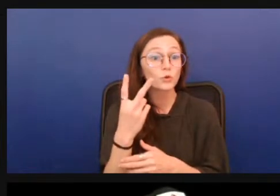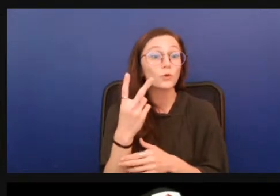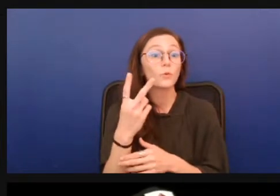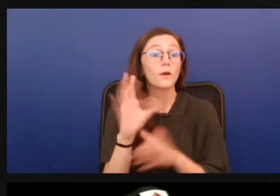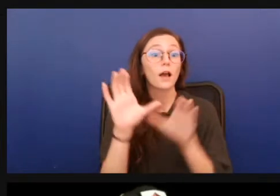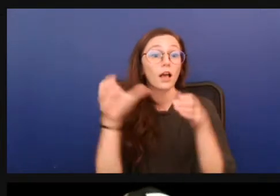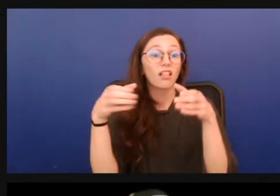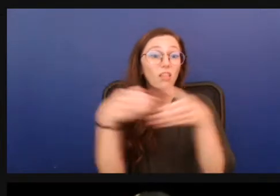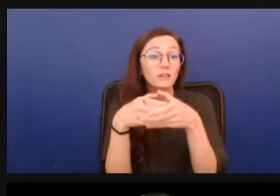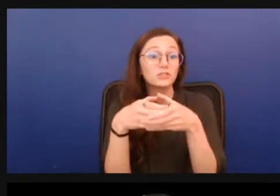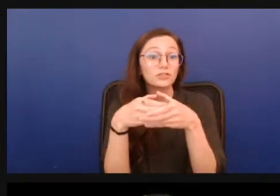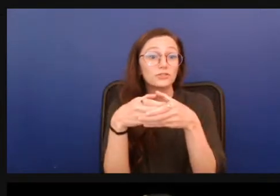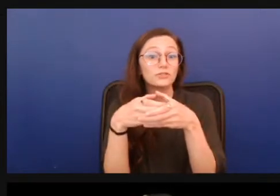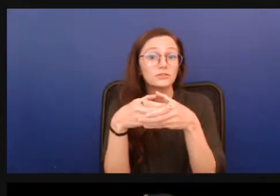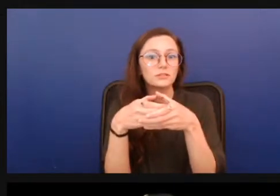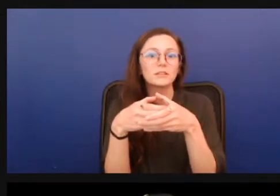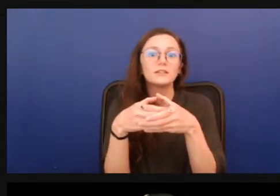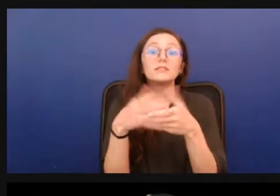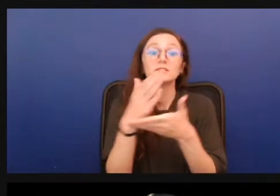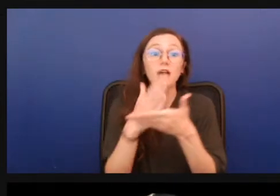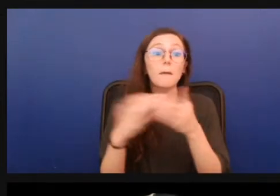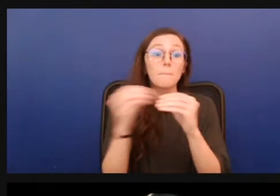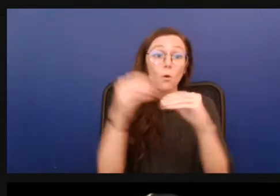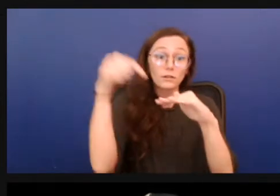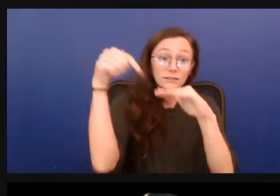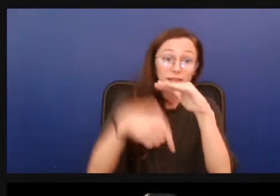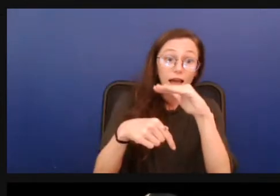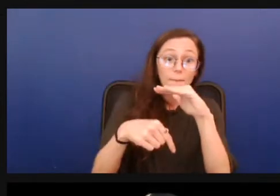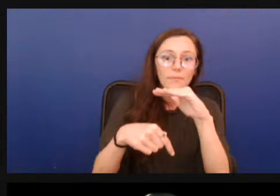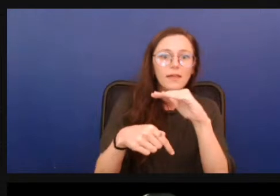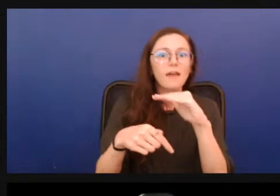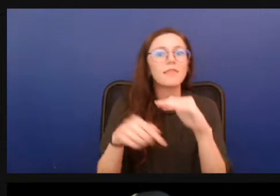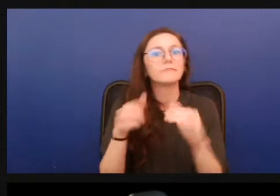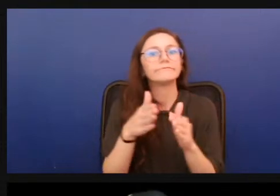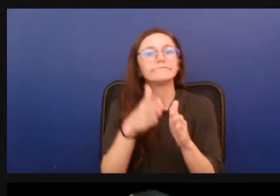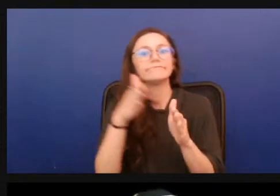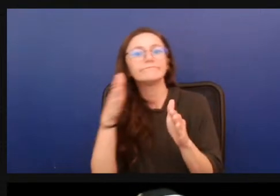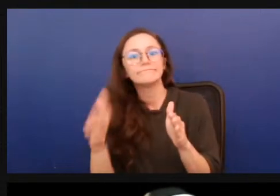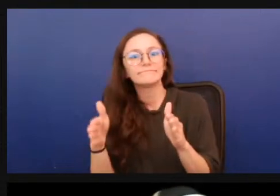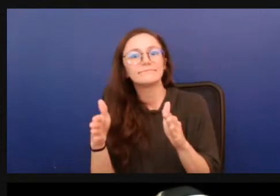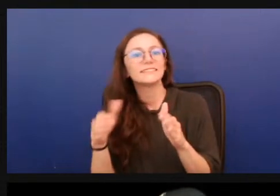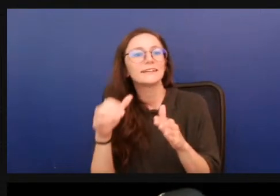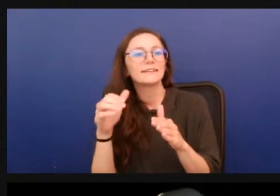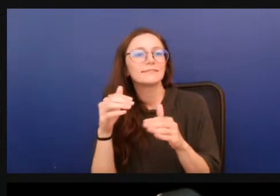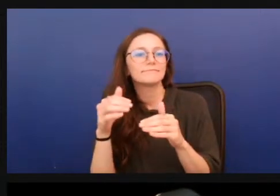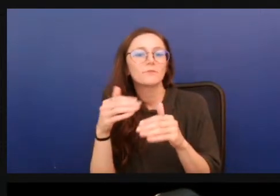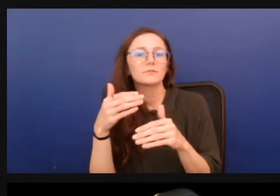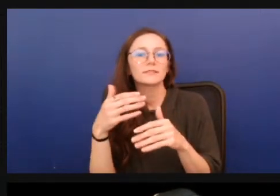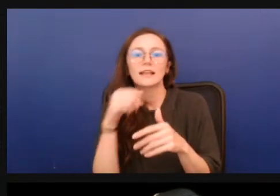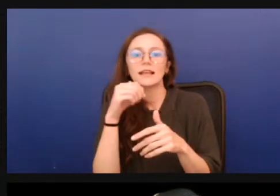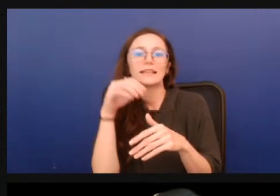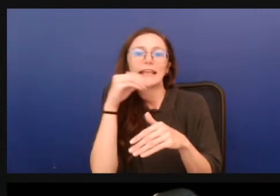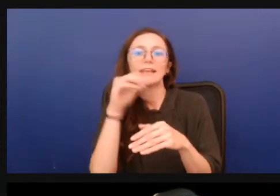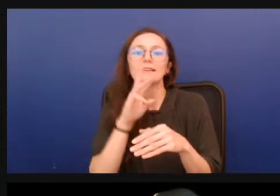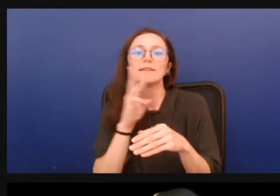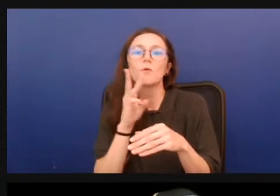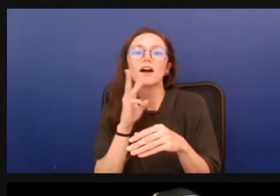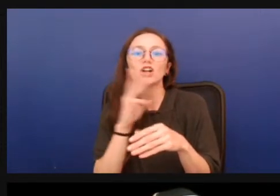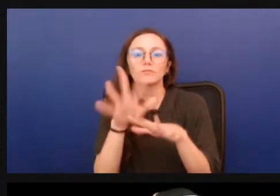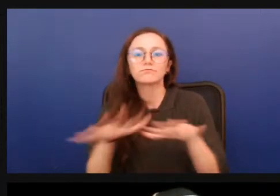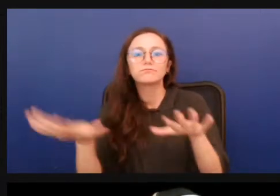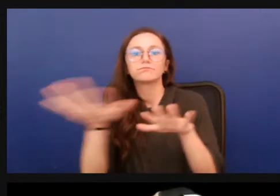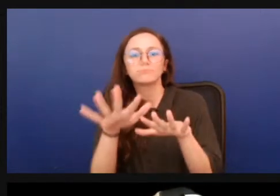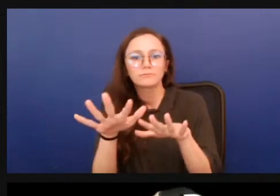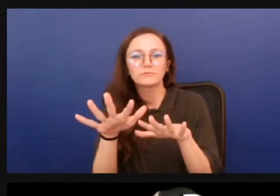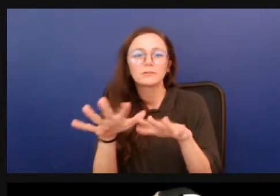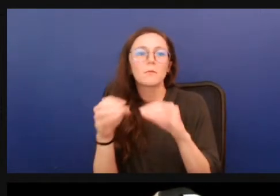got a little bit more depth range, and then a further one offshore that's got a little bit less right there. Remember, these are maximum 0, really. So